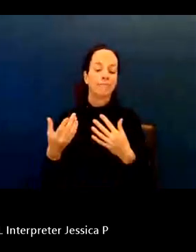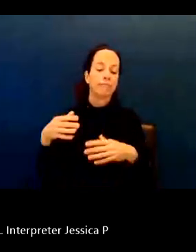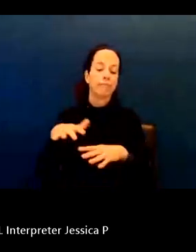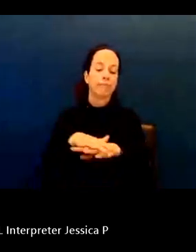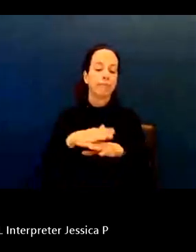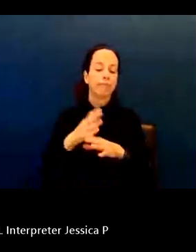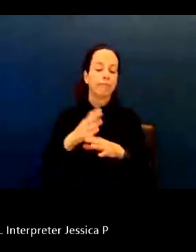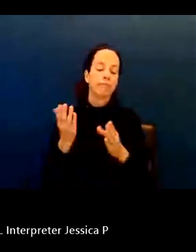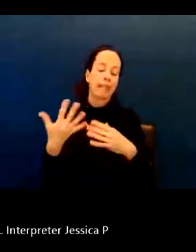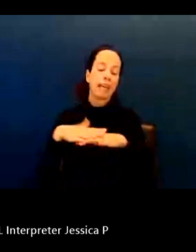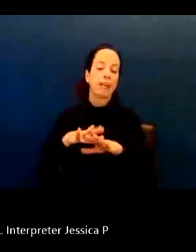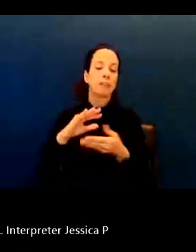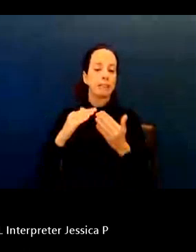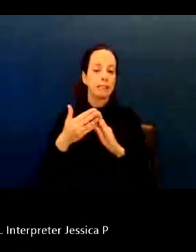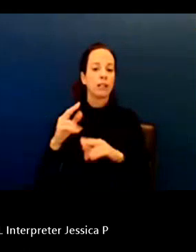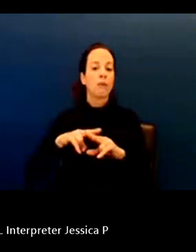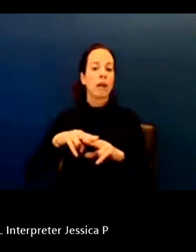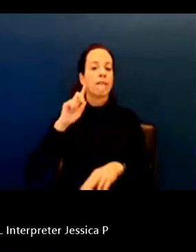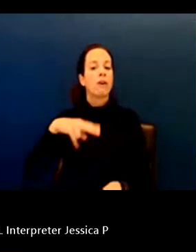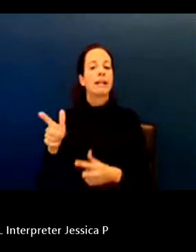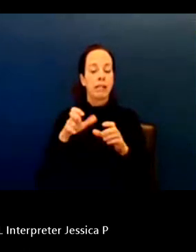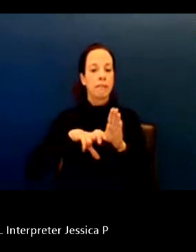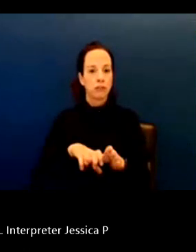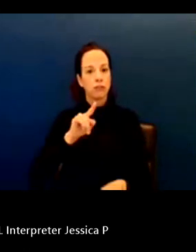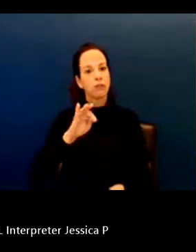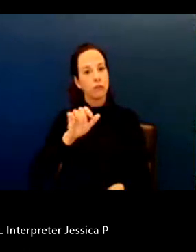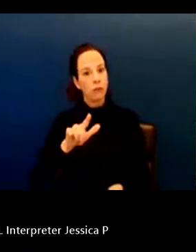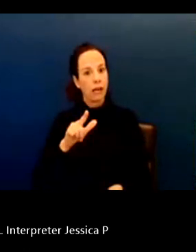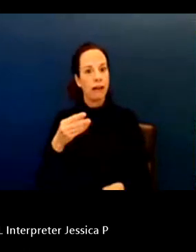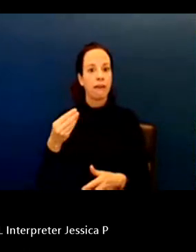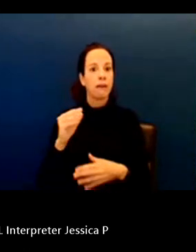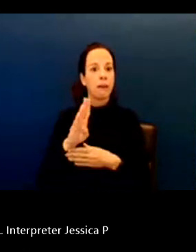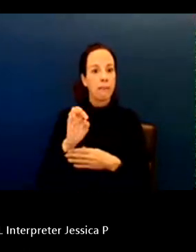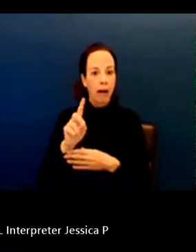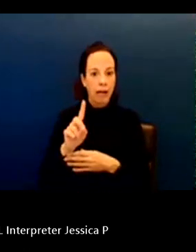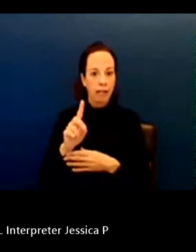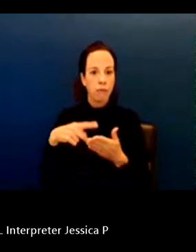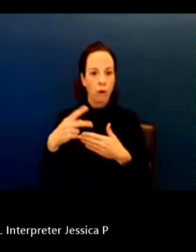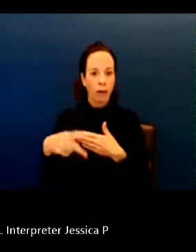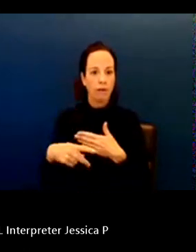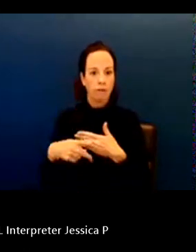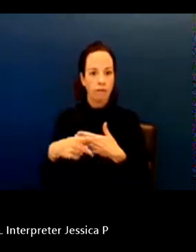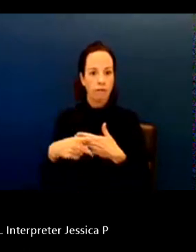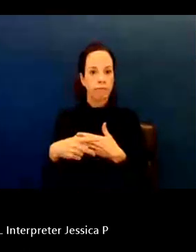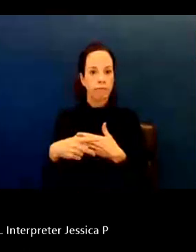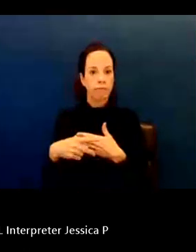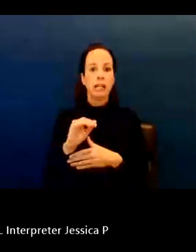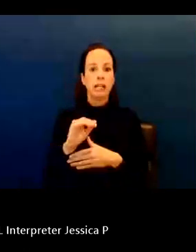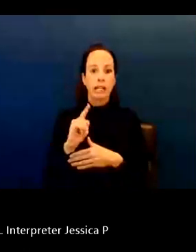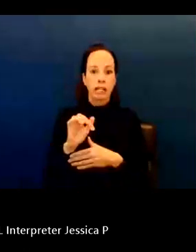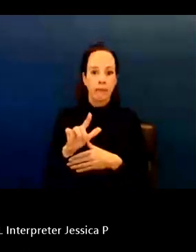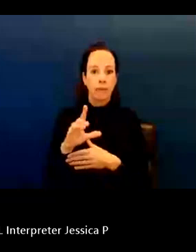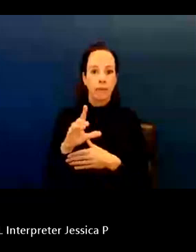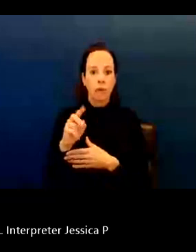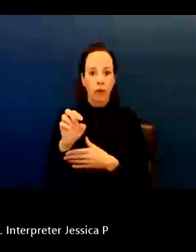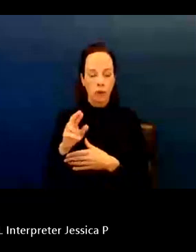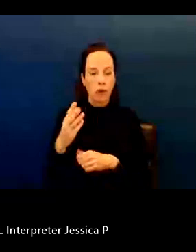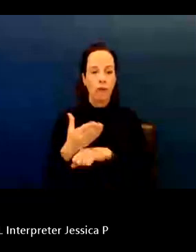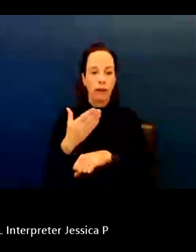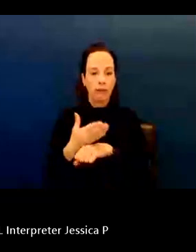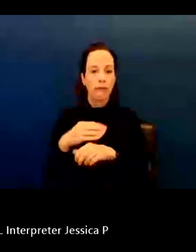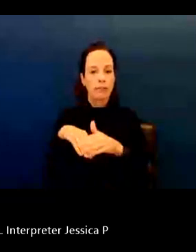high-speed passenger trail bond program. Here we go. Capital Corridor revamping accessibility